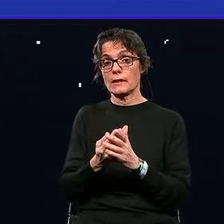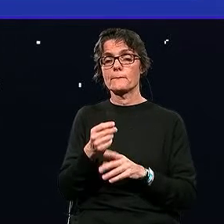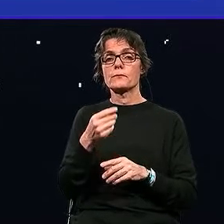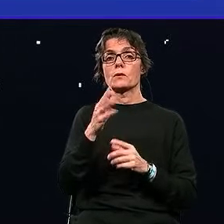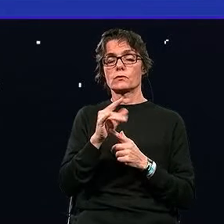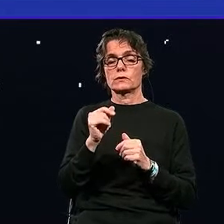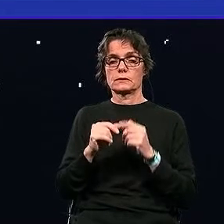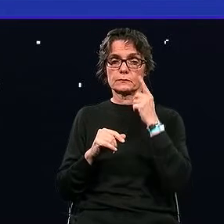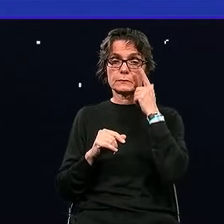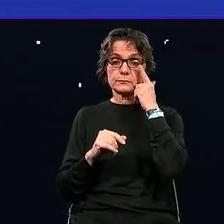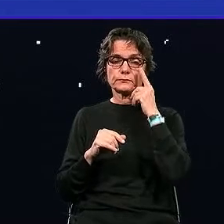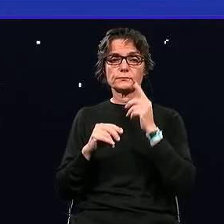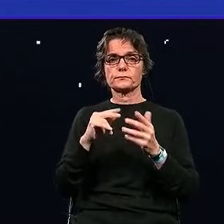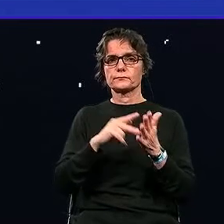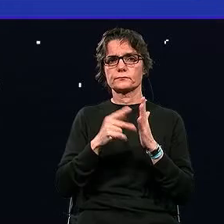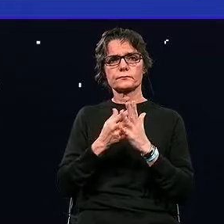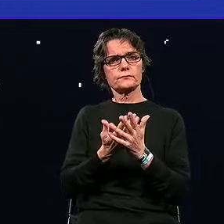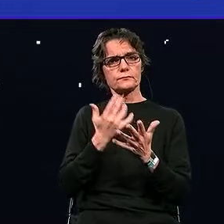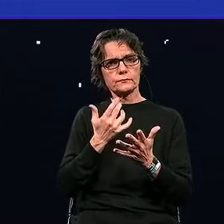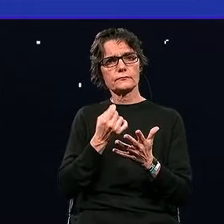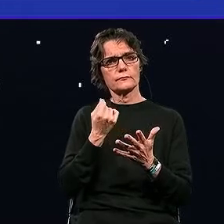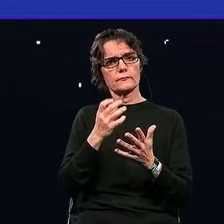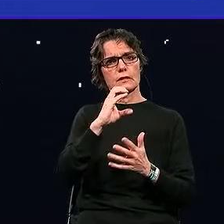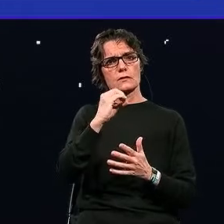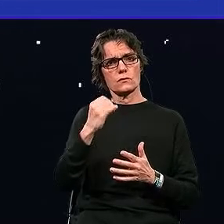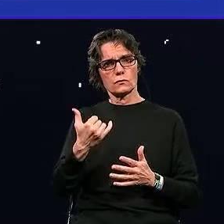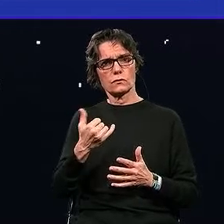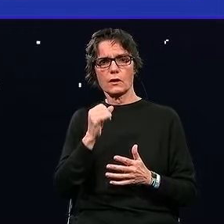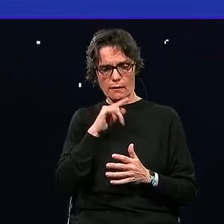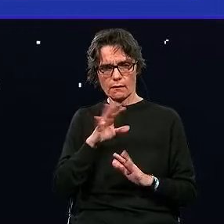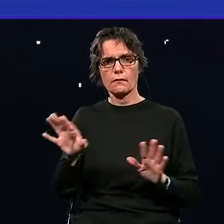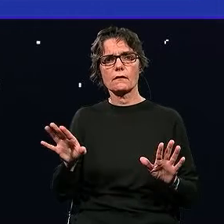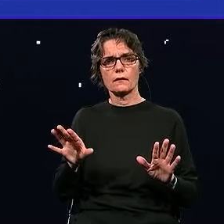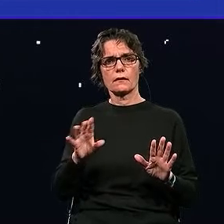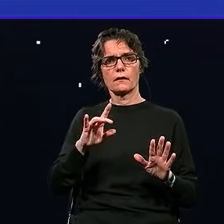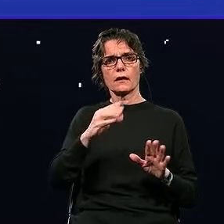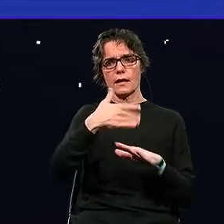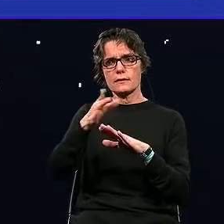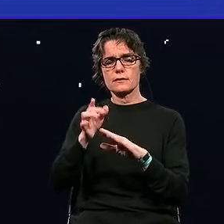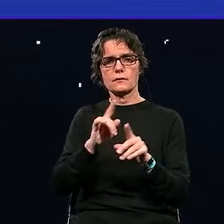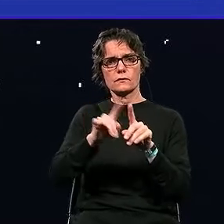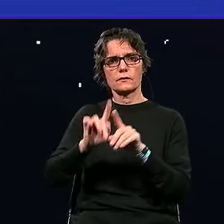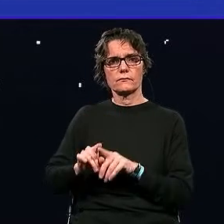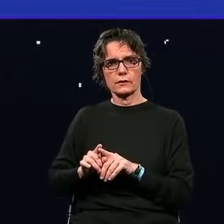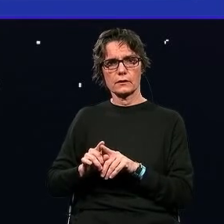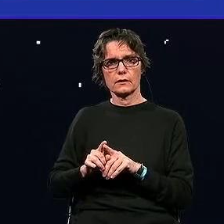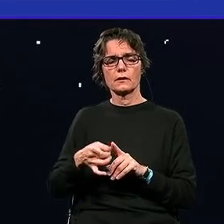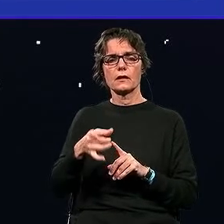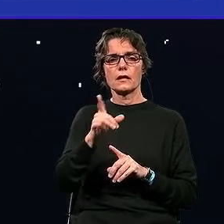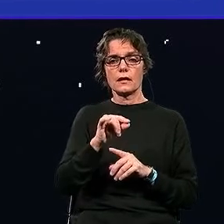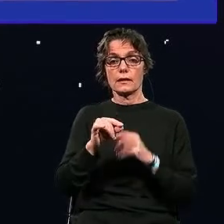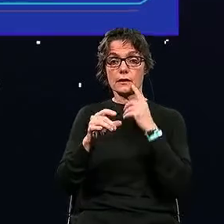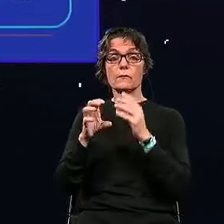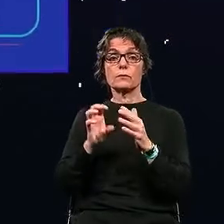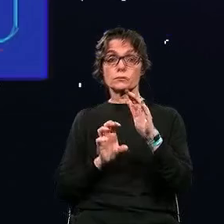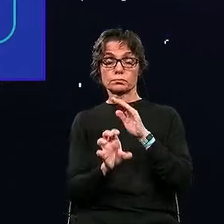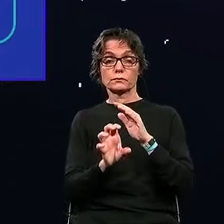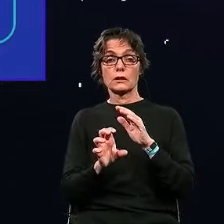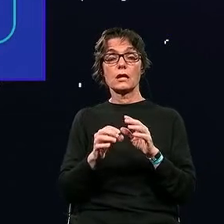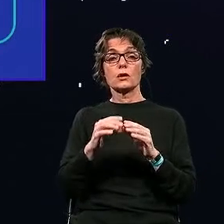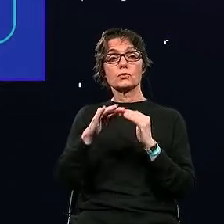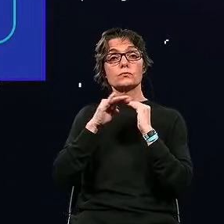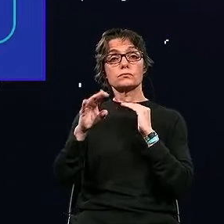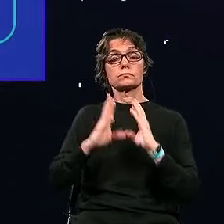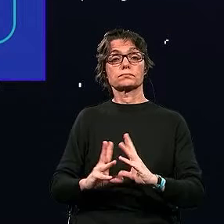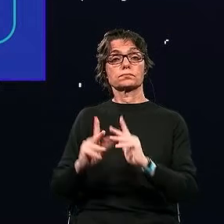can have a 10-fold impact on decarbonizing the other sectors. And actually, the little icon at the bottom, the Sustainable Development